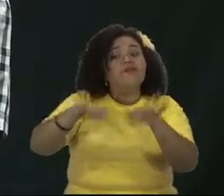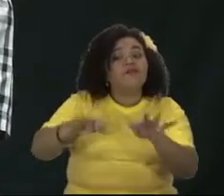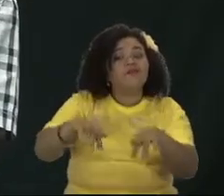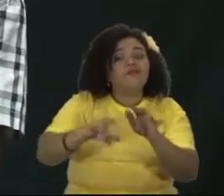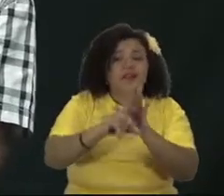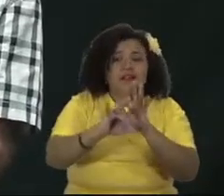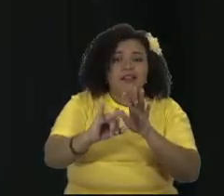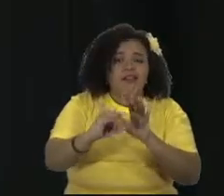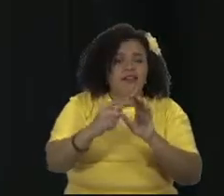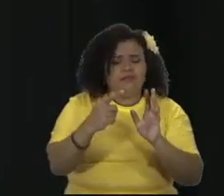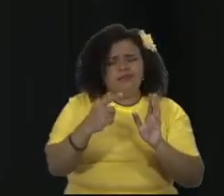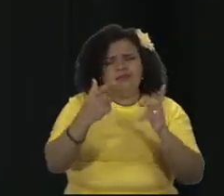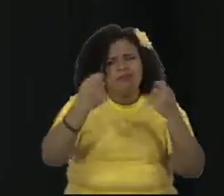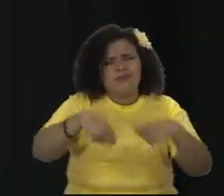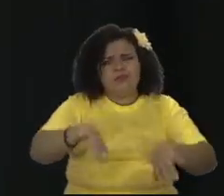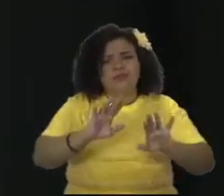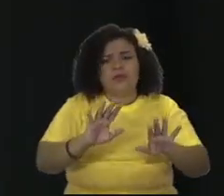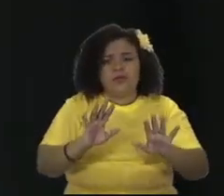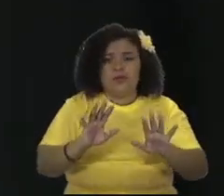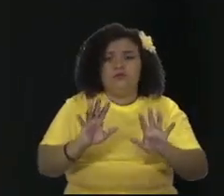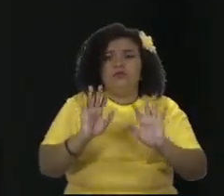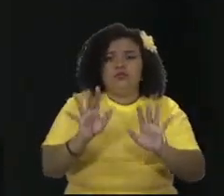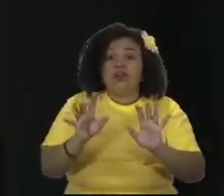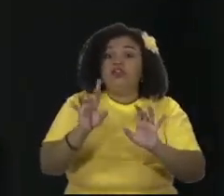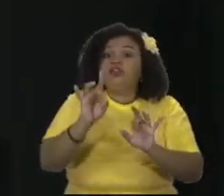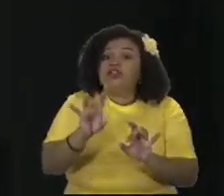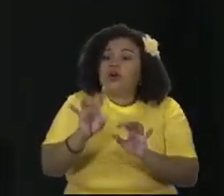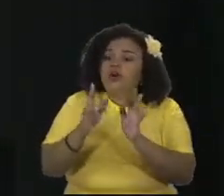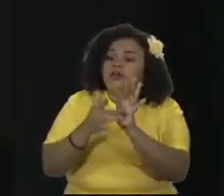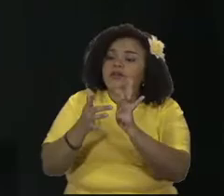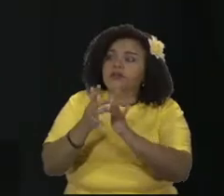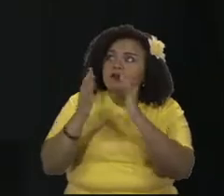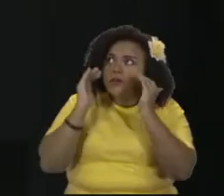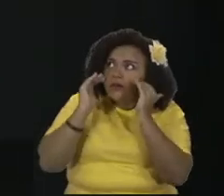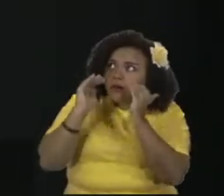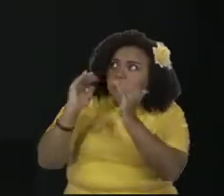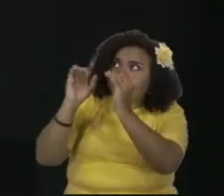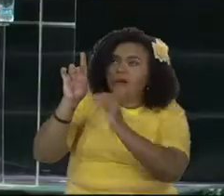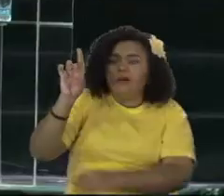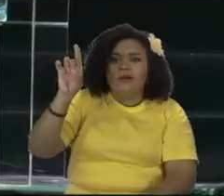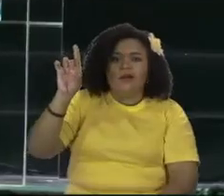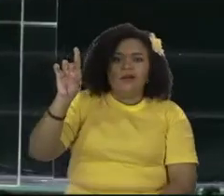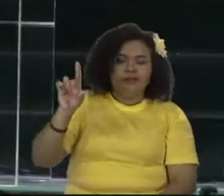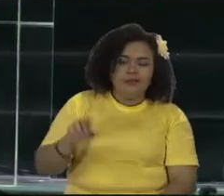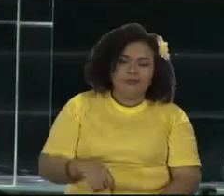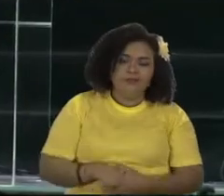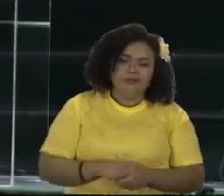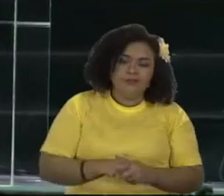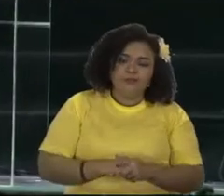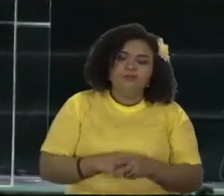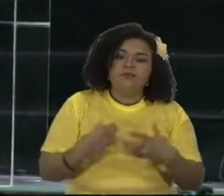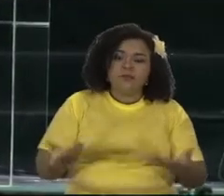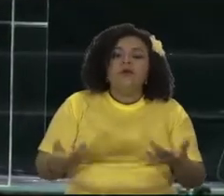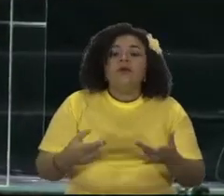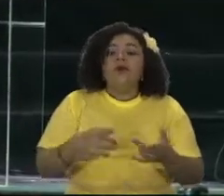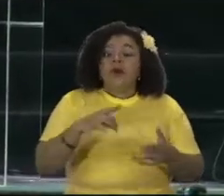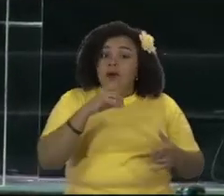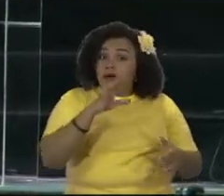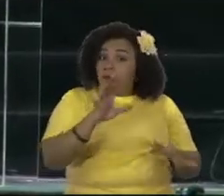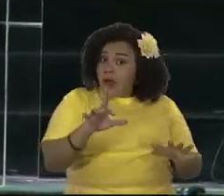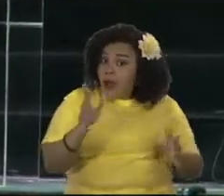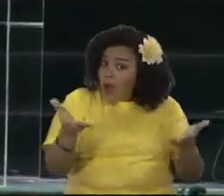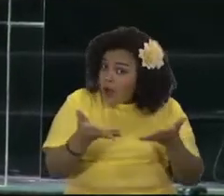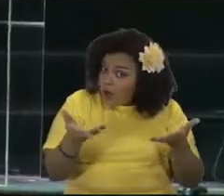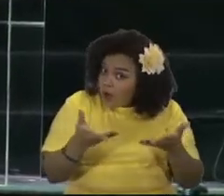God wants to your life as someone who lives in the time of grace, it repeats on the